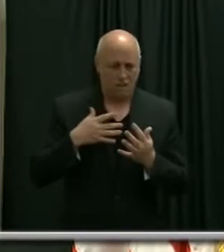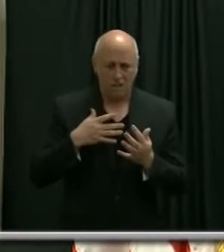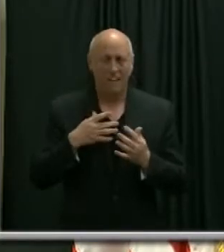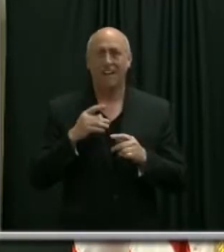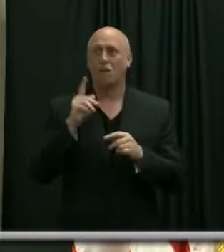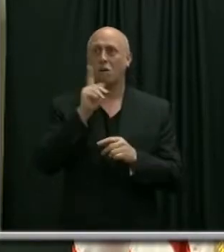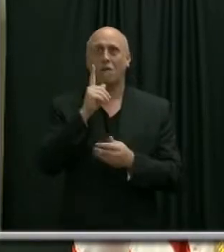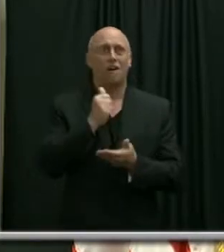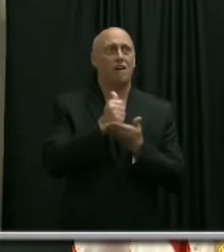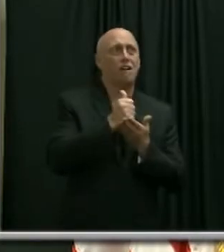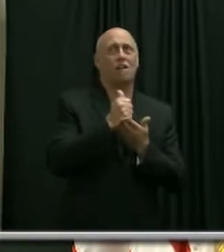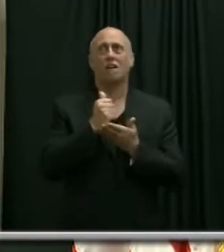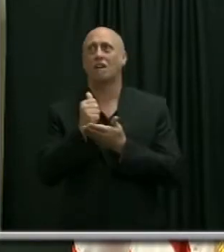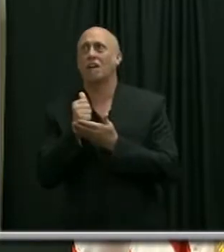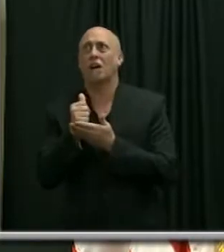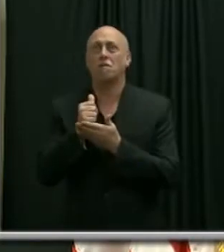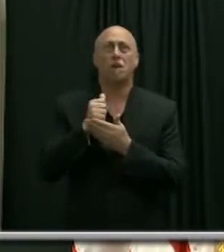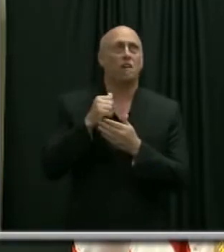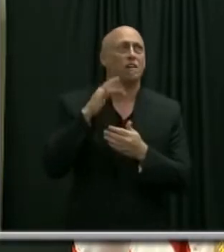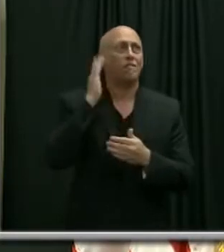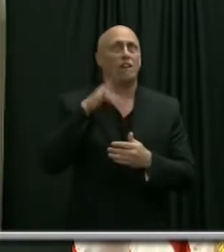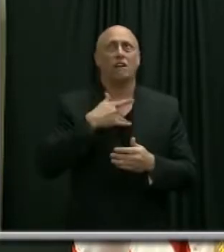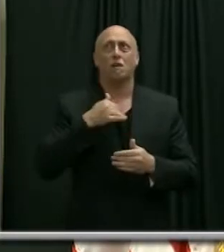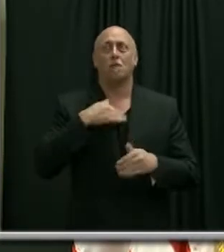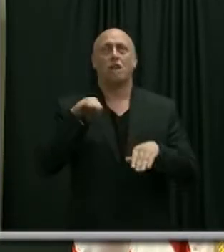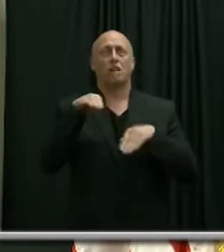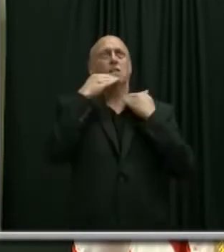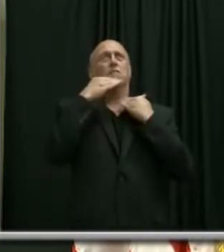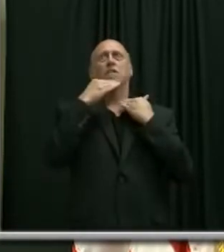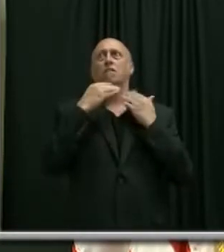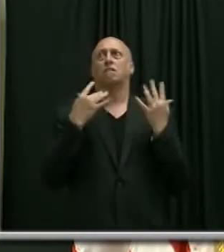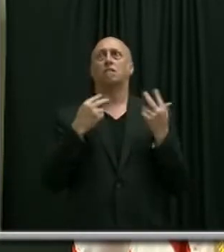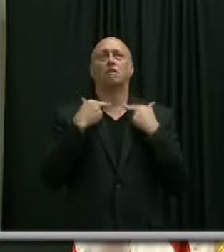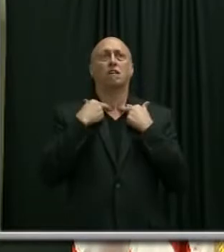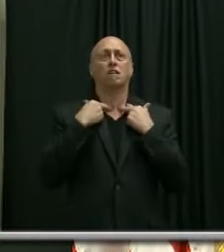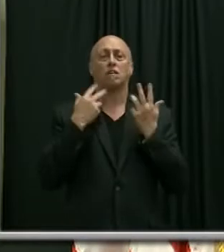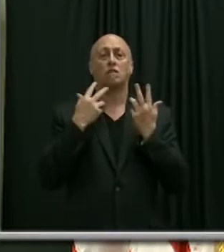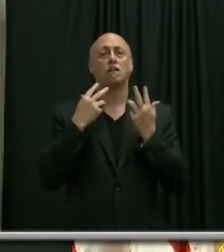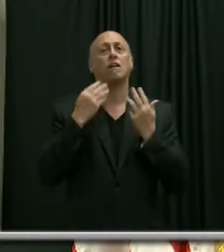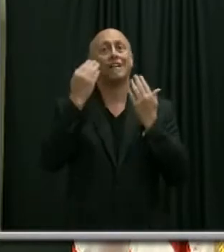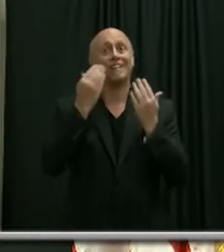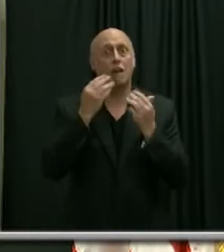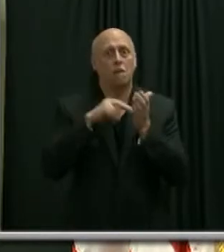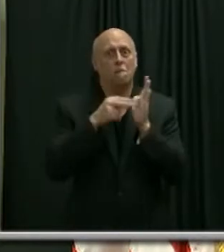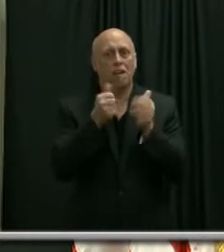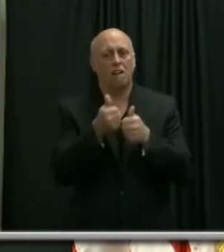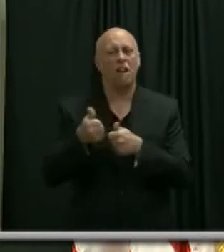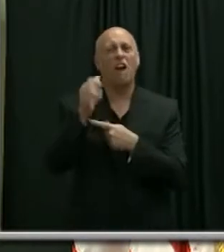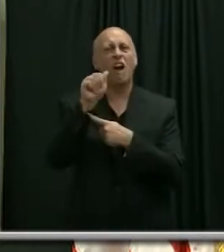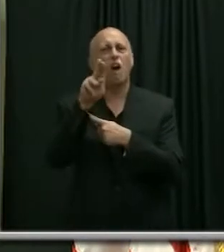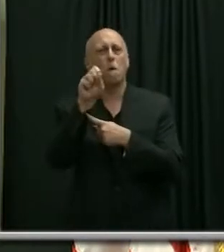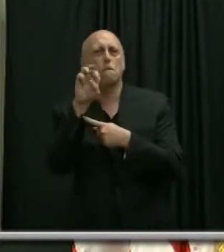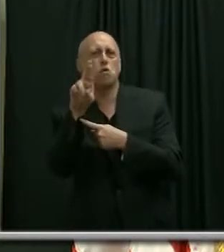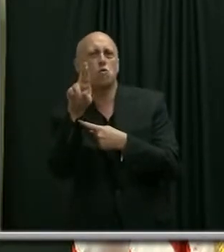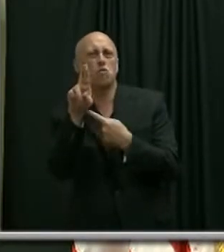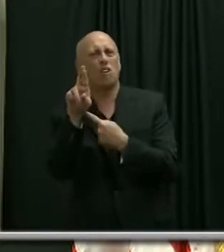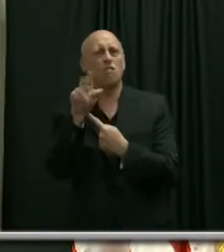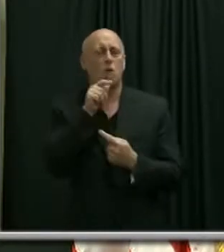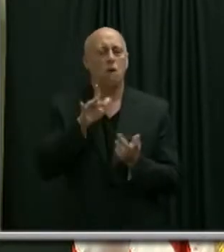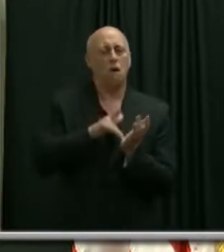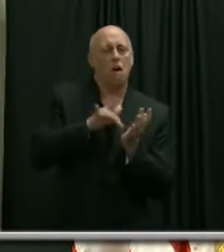get the help that they need, it is also making it easier for abusers to abuse, which is deeply concerning to us